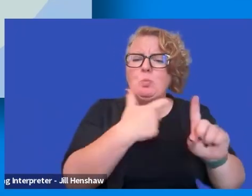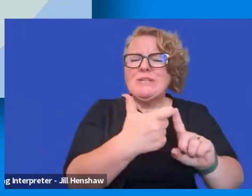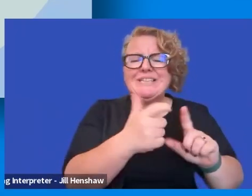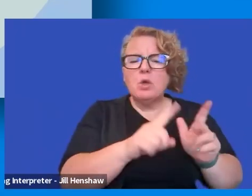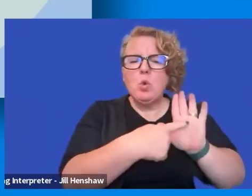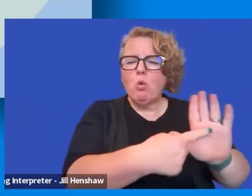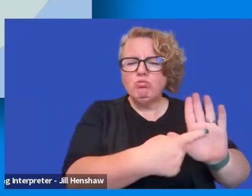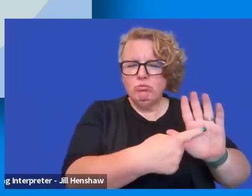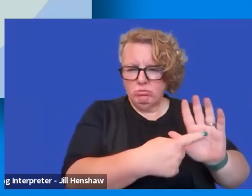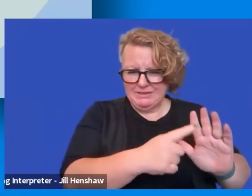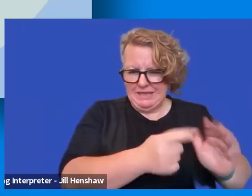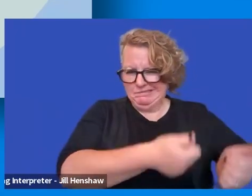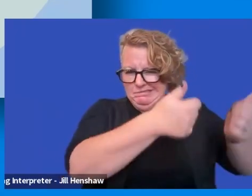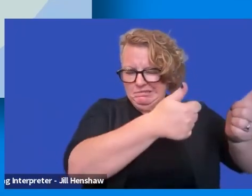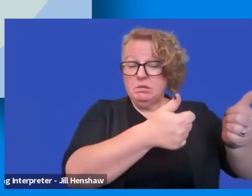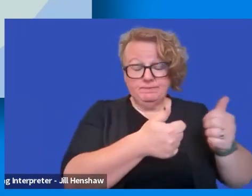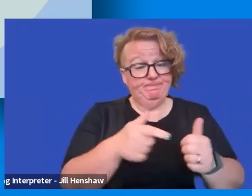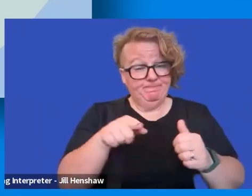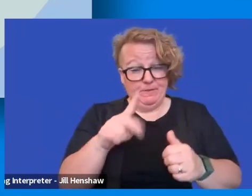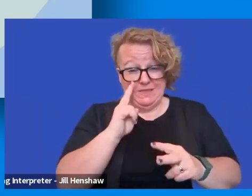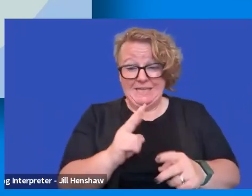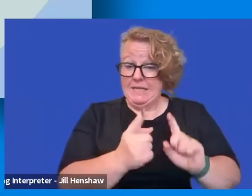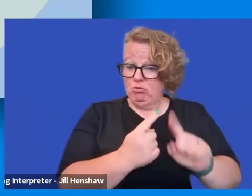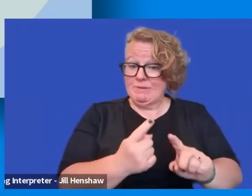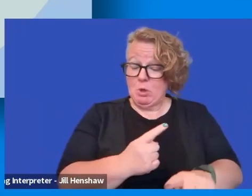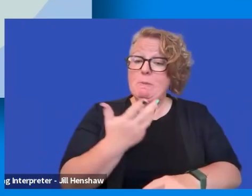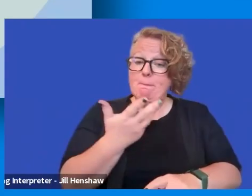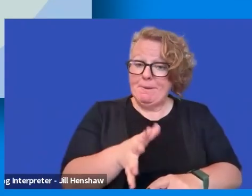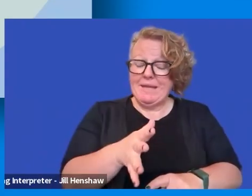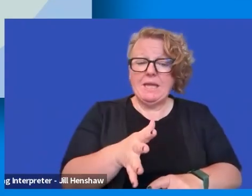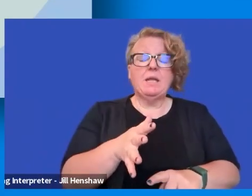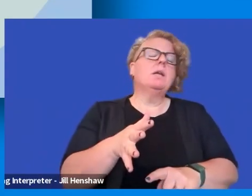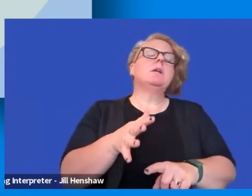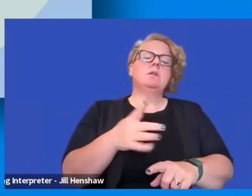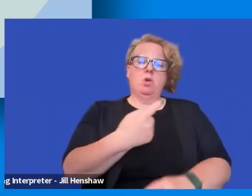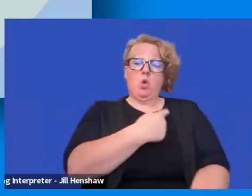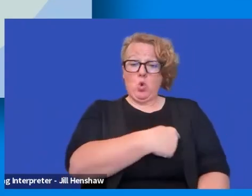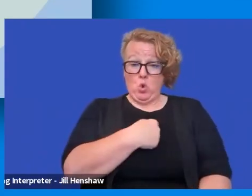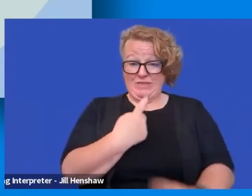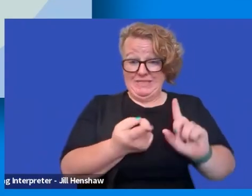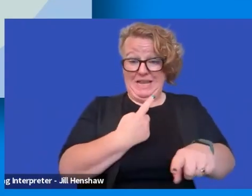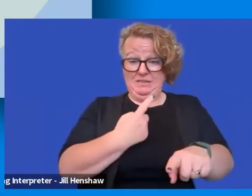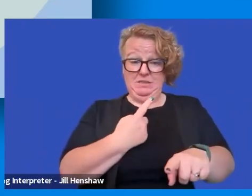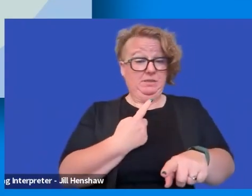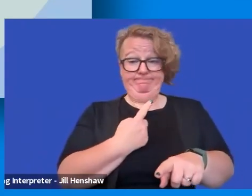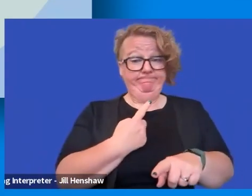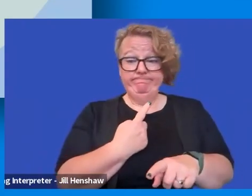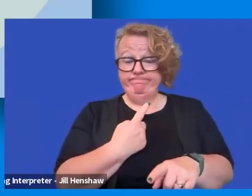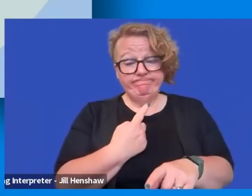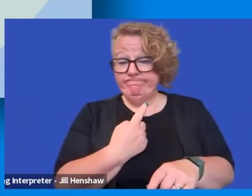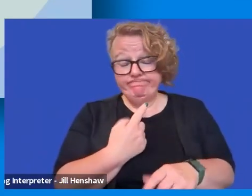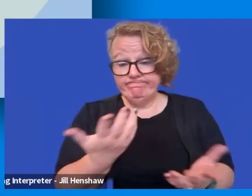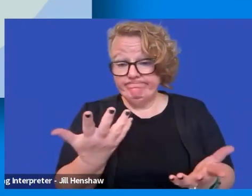see, Fenella, you've added some answers into that in the chat facility. So the honest answer, Sophie, is no, we don't have